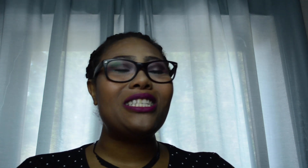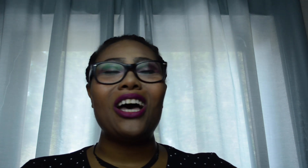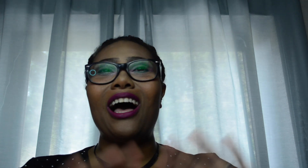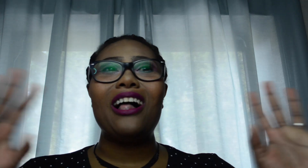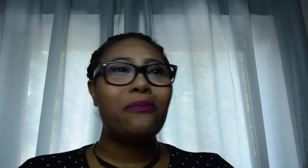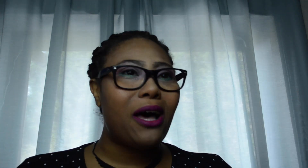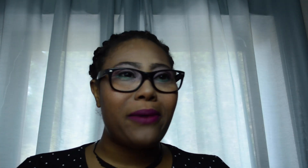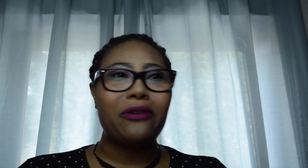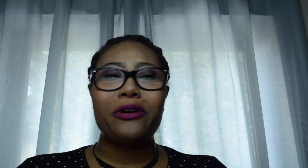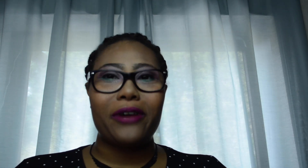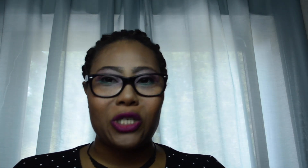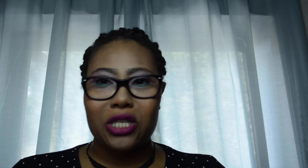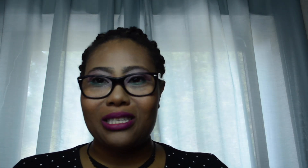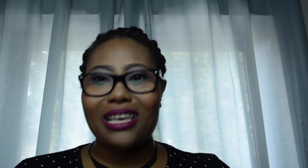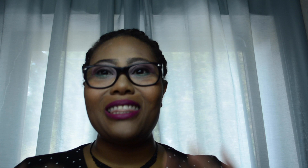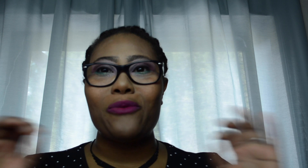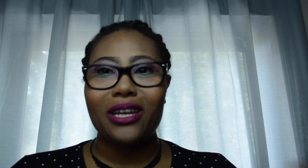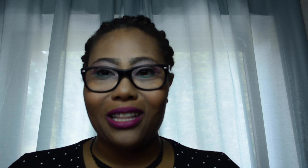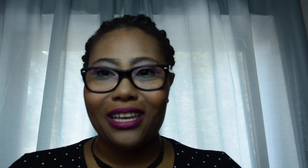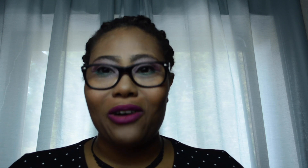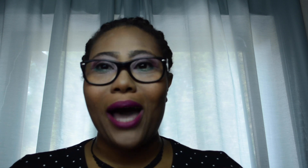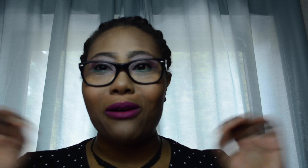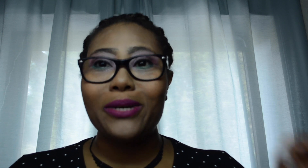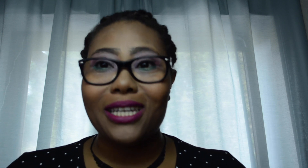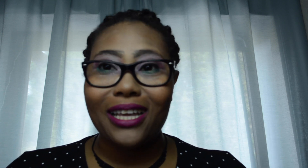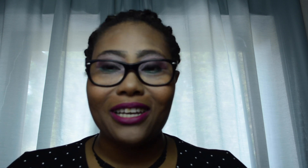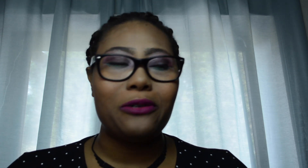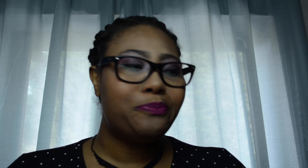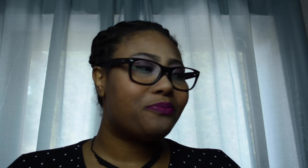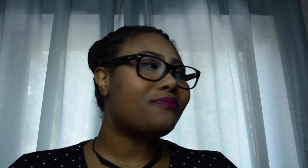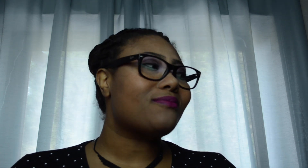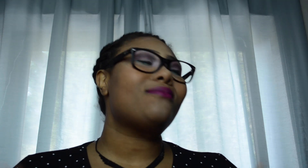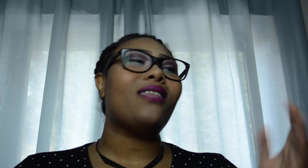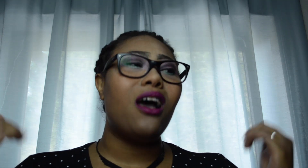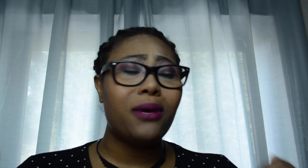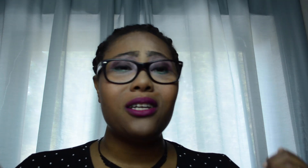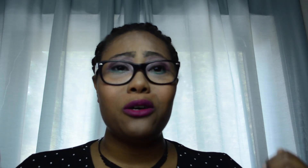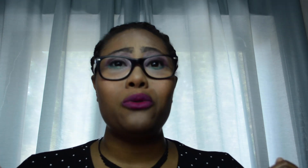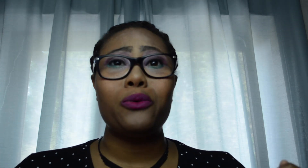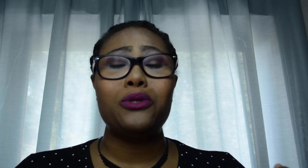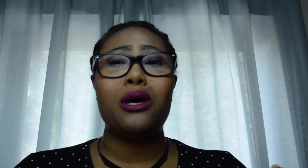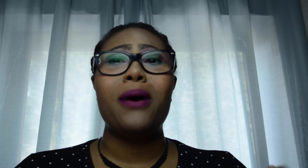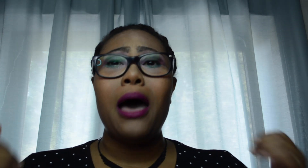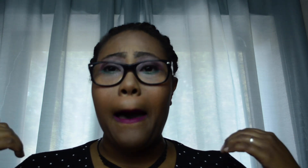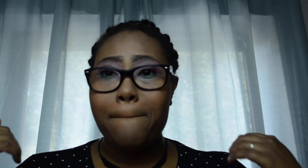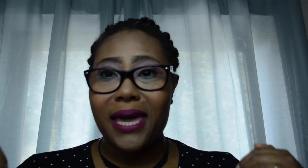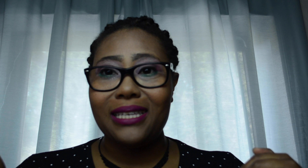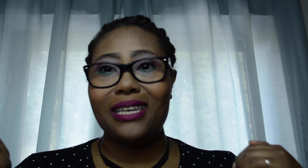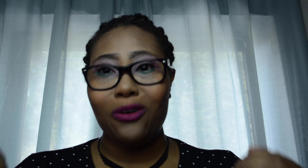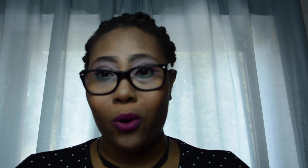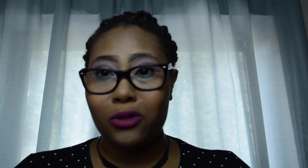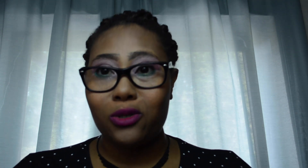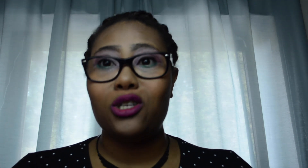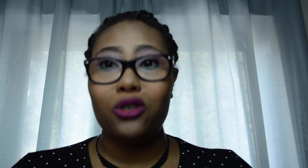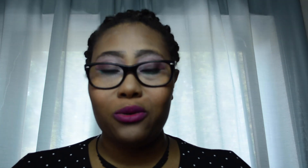We're going to talk all about microaggressions and then we're going to let it go. How are we going to let it go? I'm going to go through some